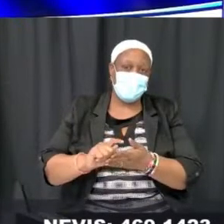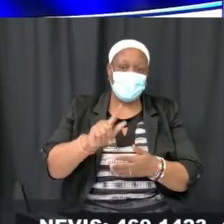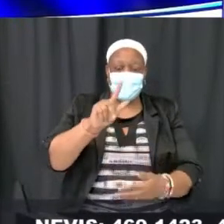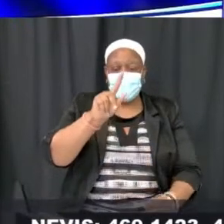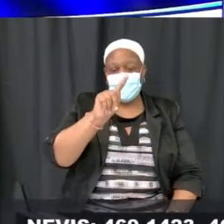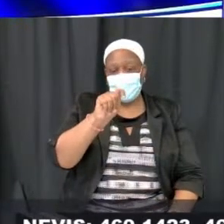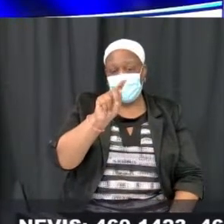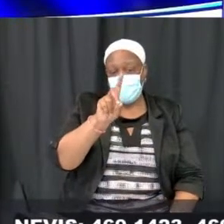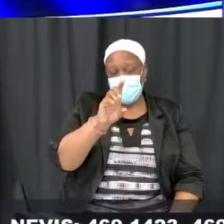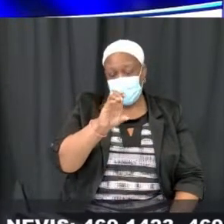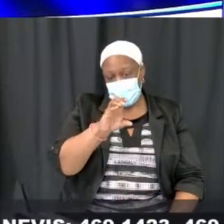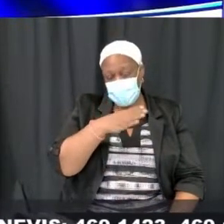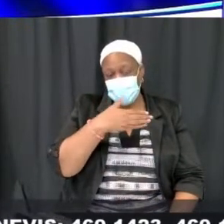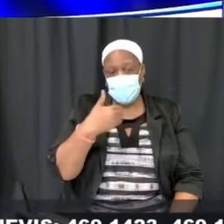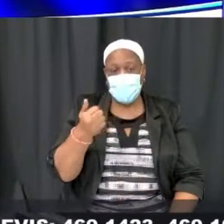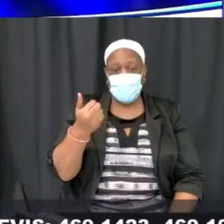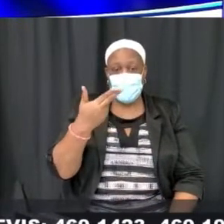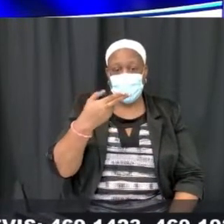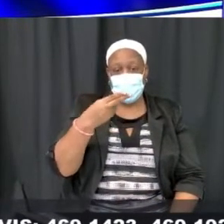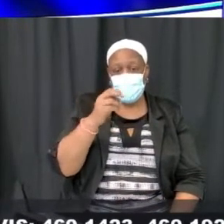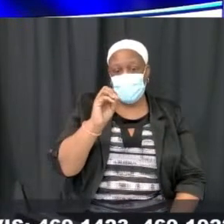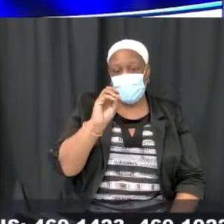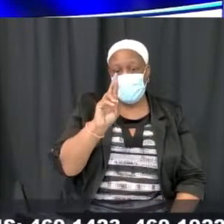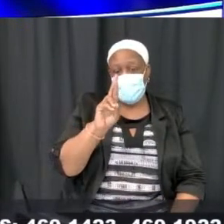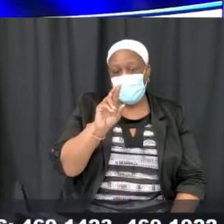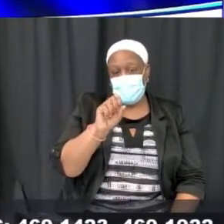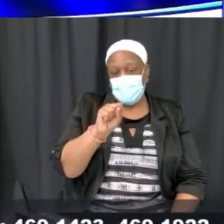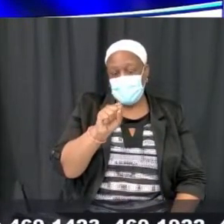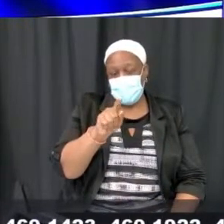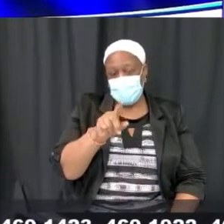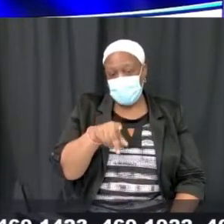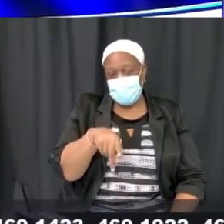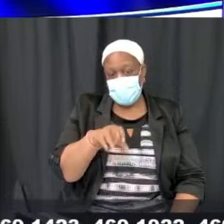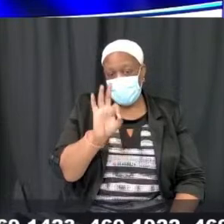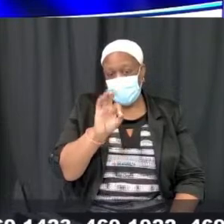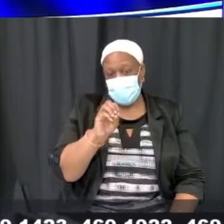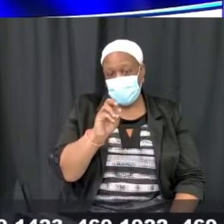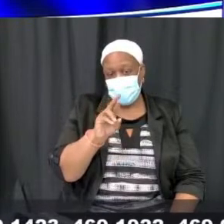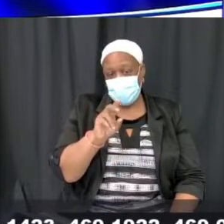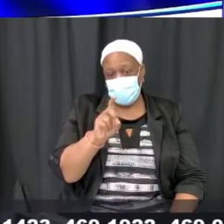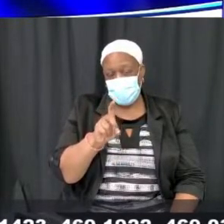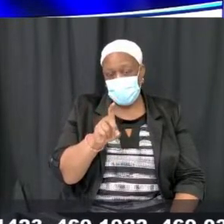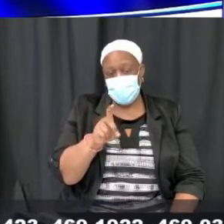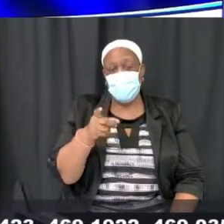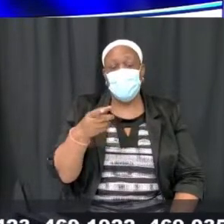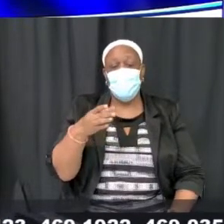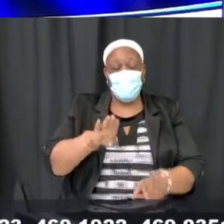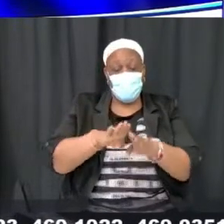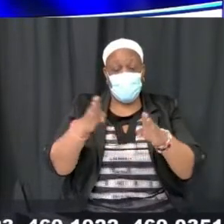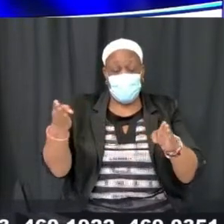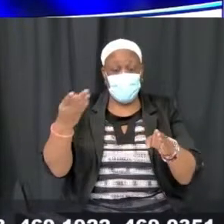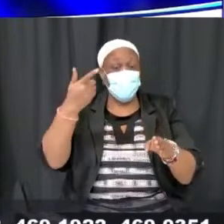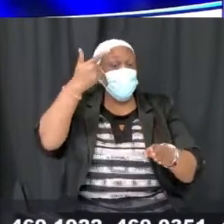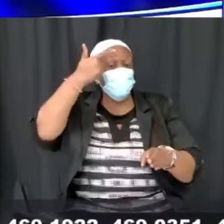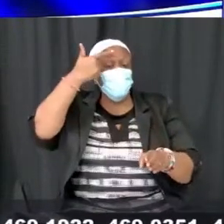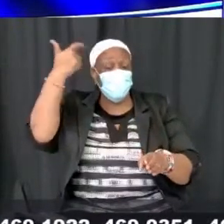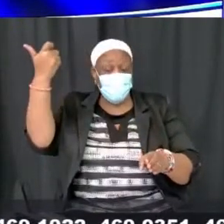to the impending weather system. This privilege will not be accorded to them this week.